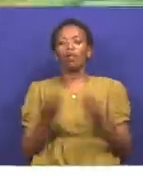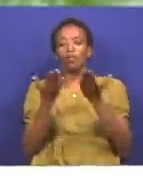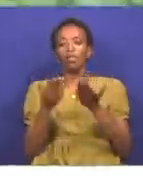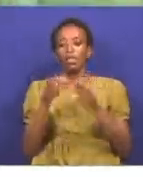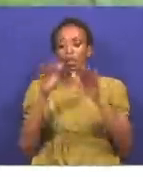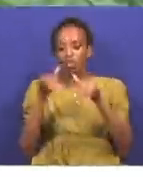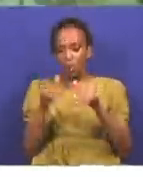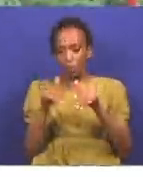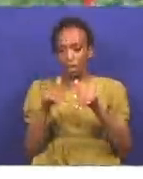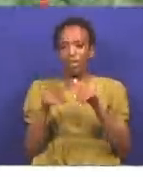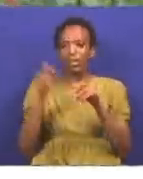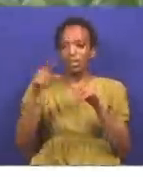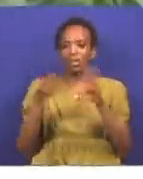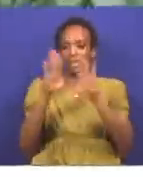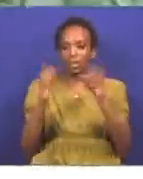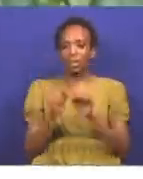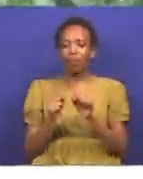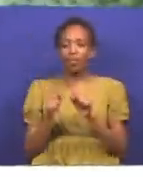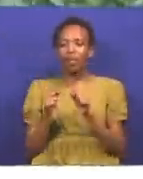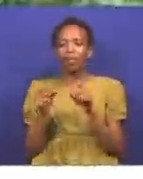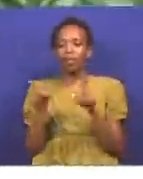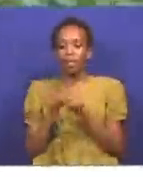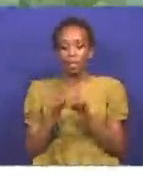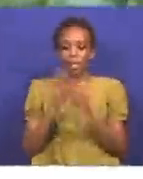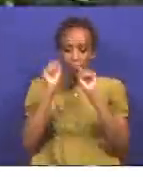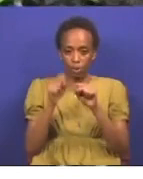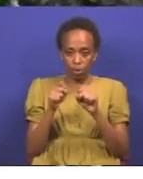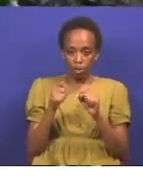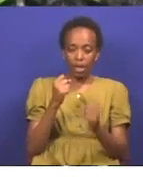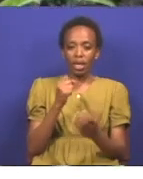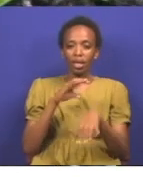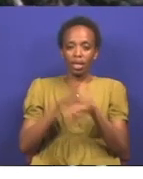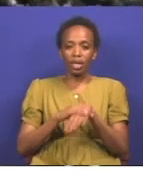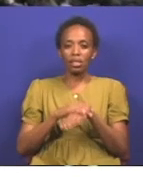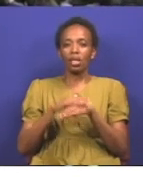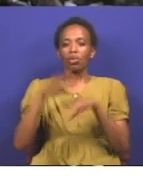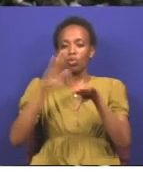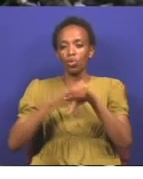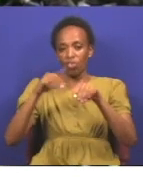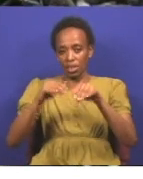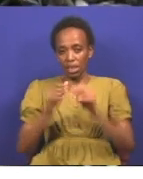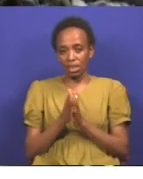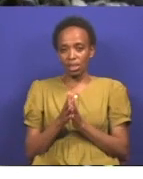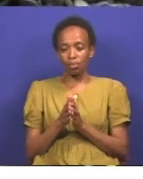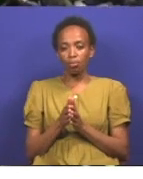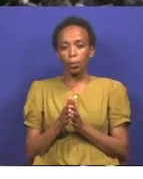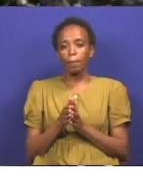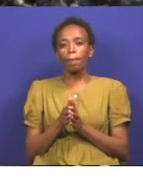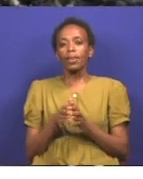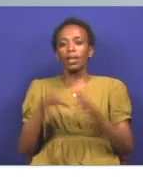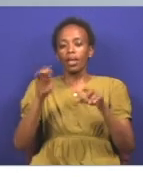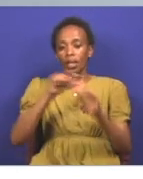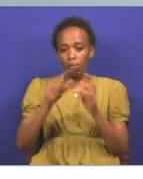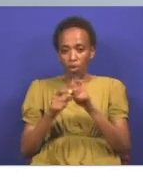and phasing out harmful pesticides and chemical fertilizers. Our soils are so depleted and poor because of use of chemical